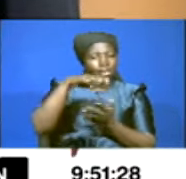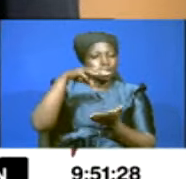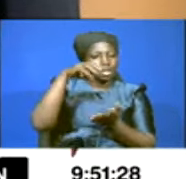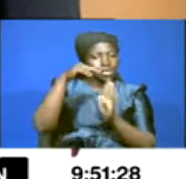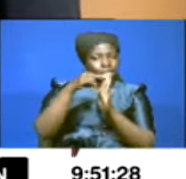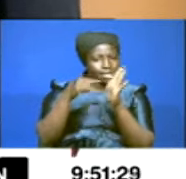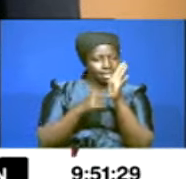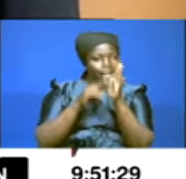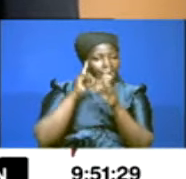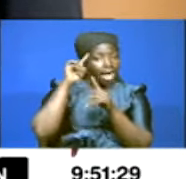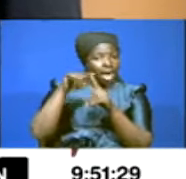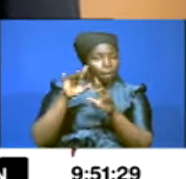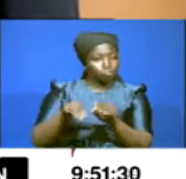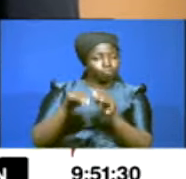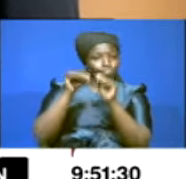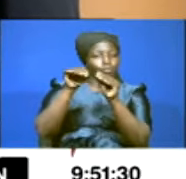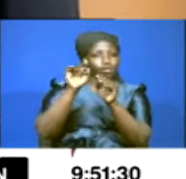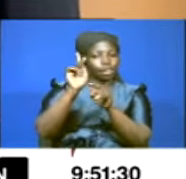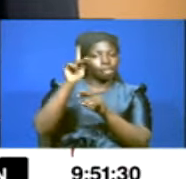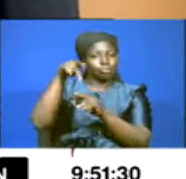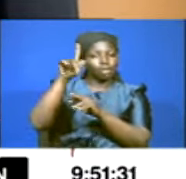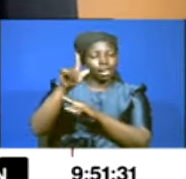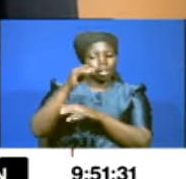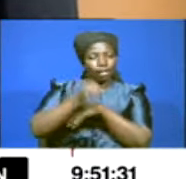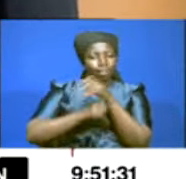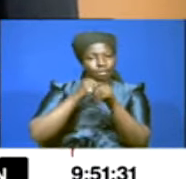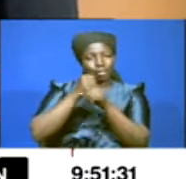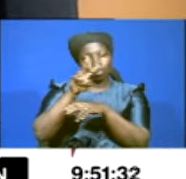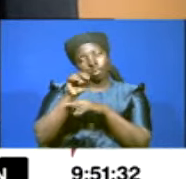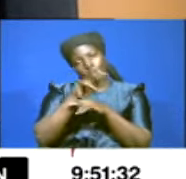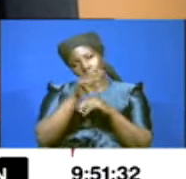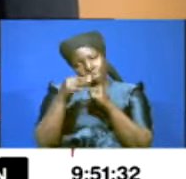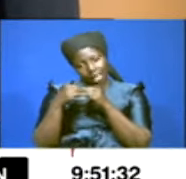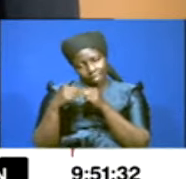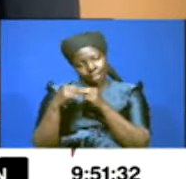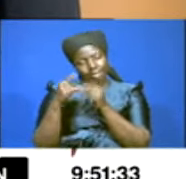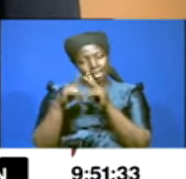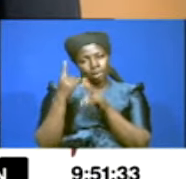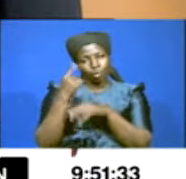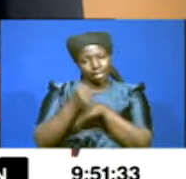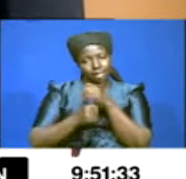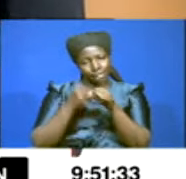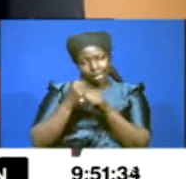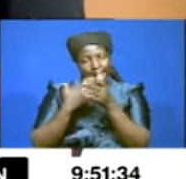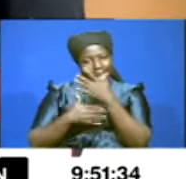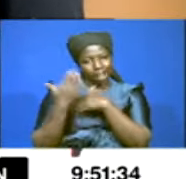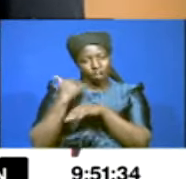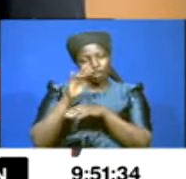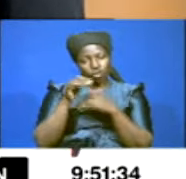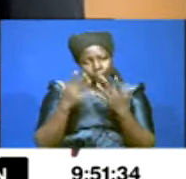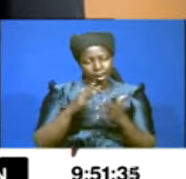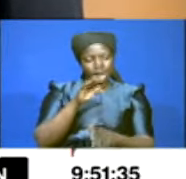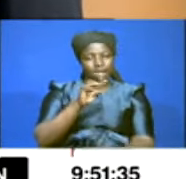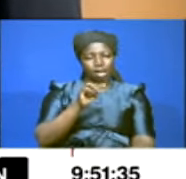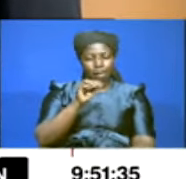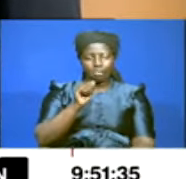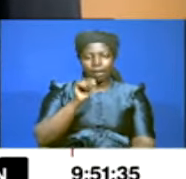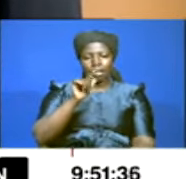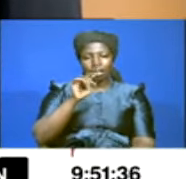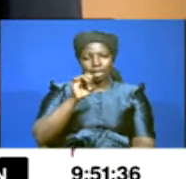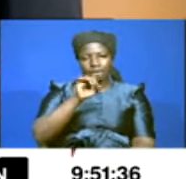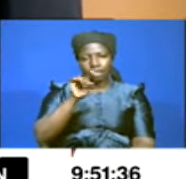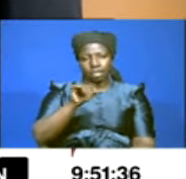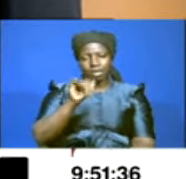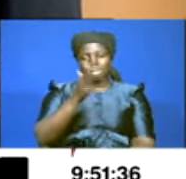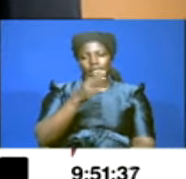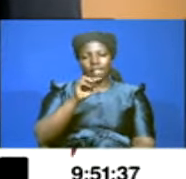the year 2028. The football club, started a year ago from the Malezi Mema Foundation, is second